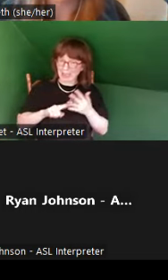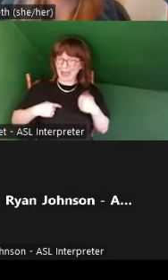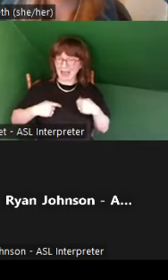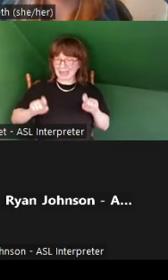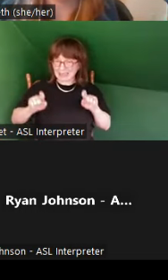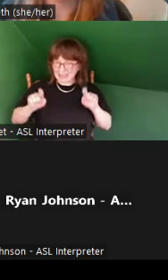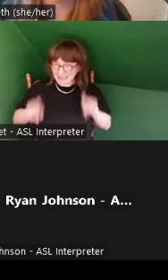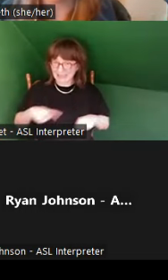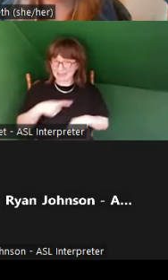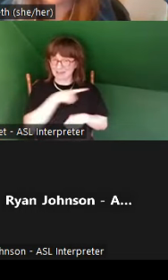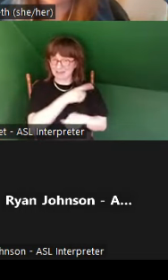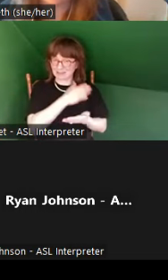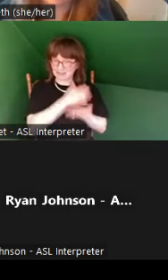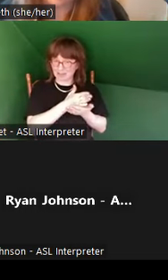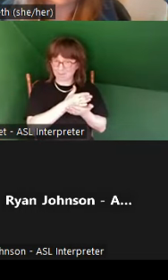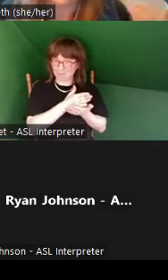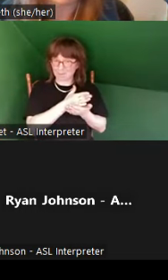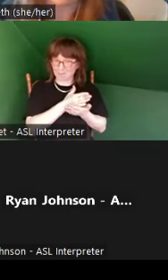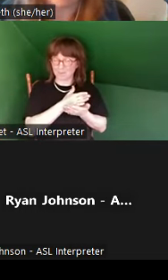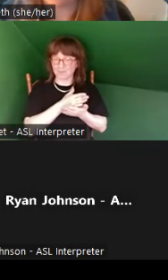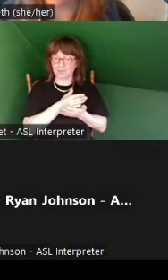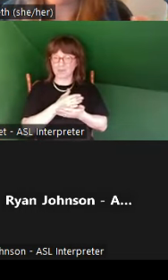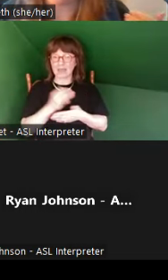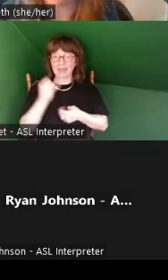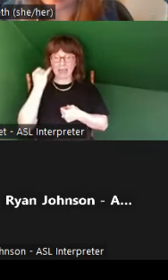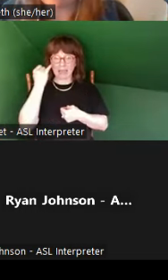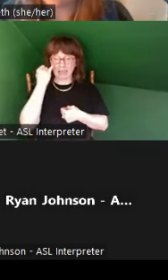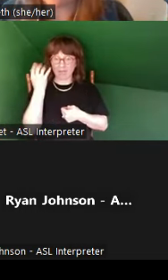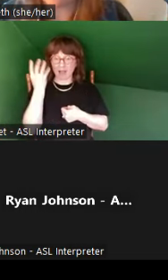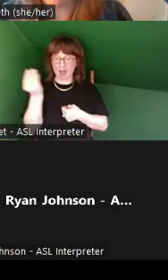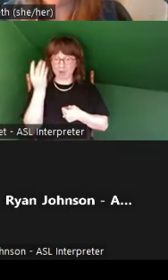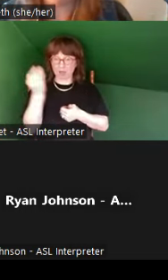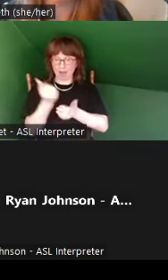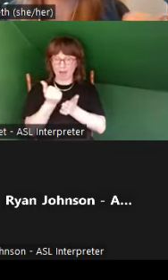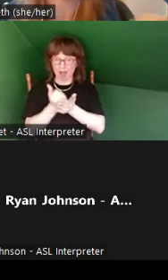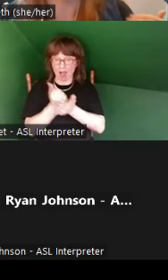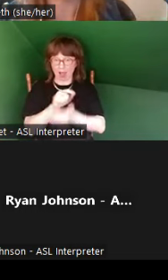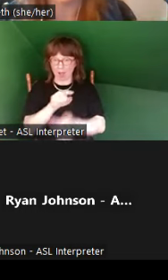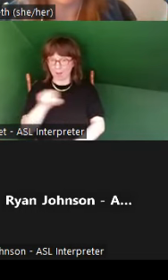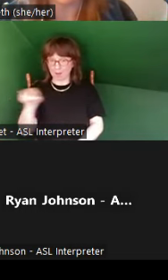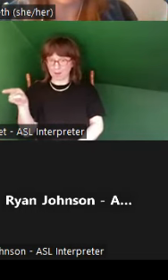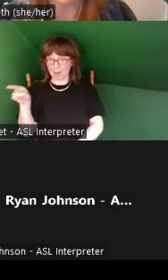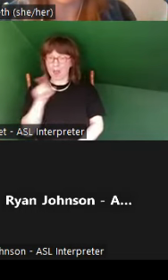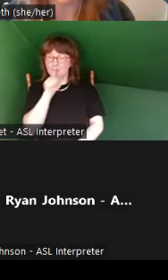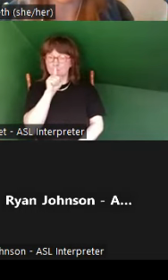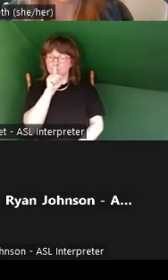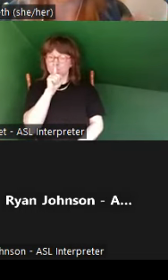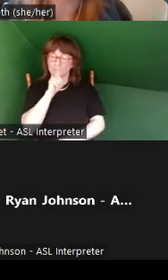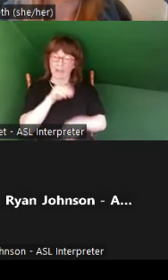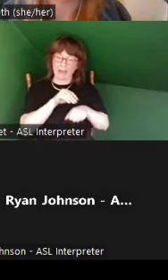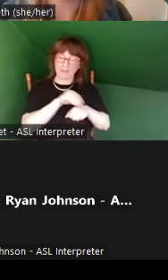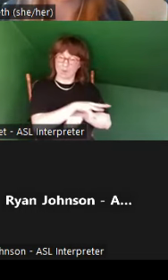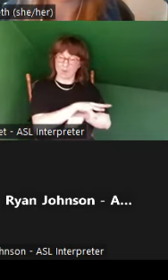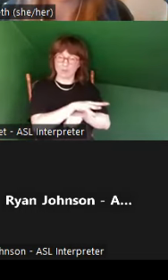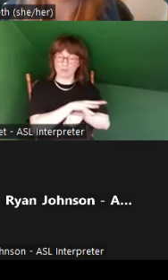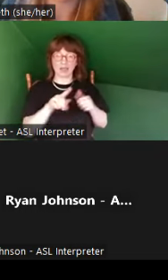help. If that doesn't work, if that doesn't make things stop, make the abuse stop, they threaten to tell other people. They say,